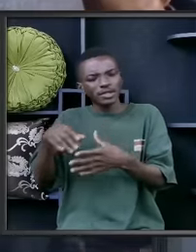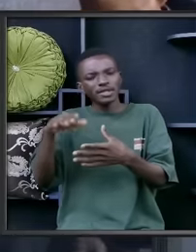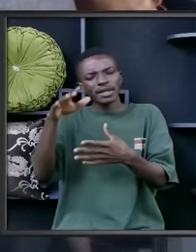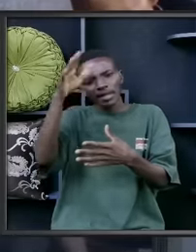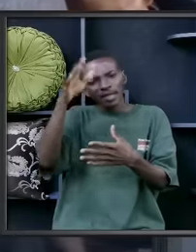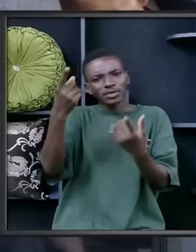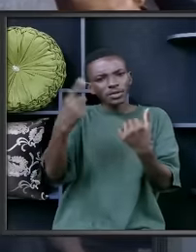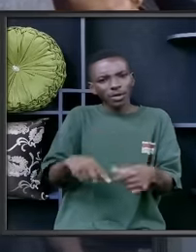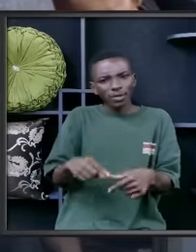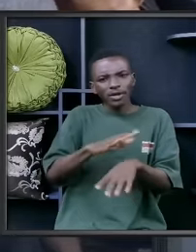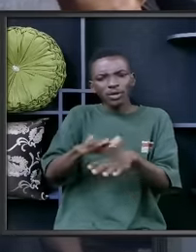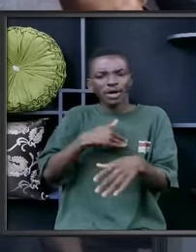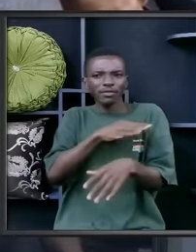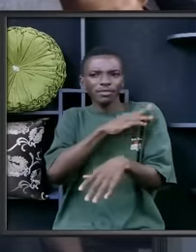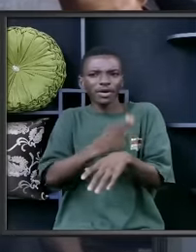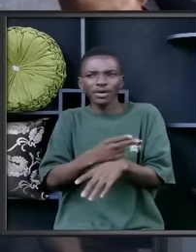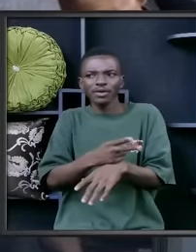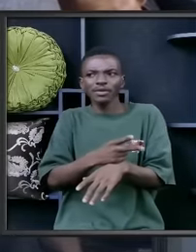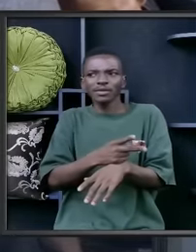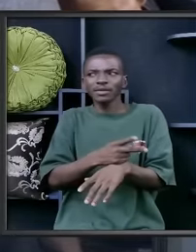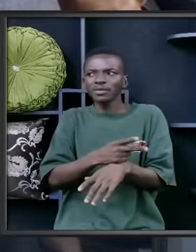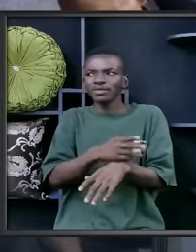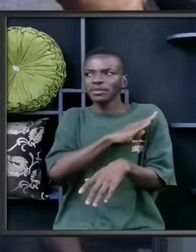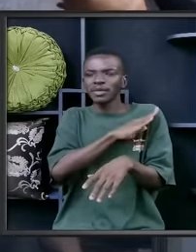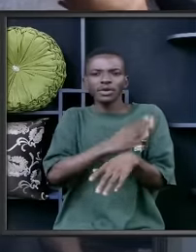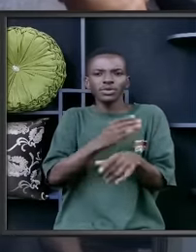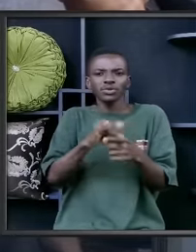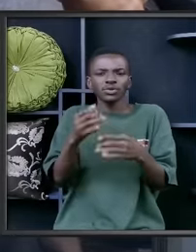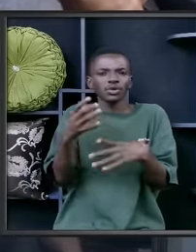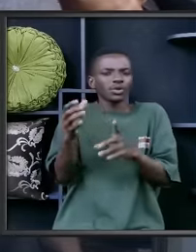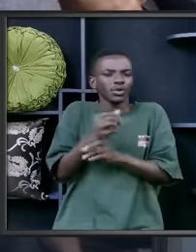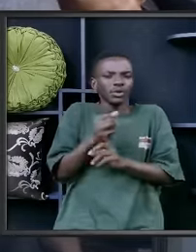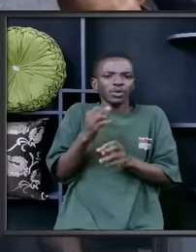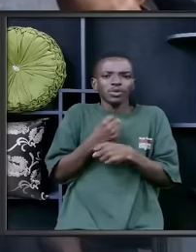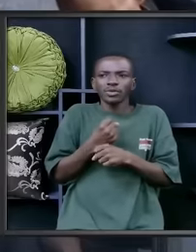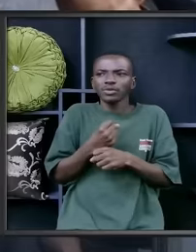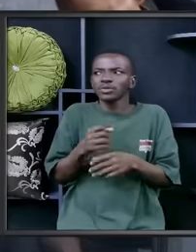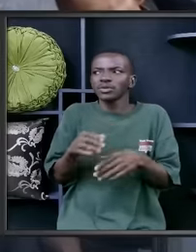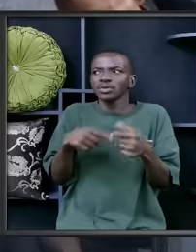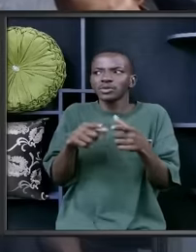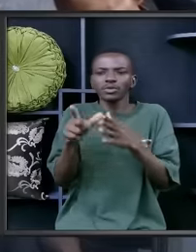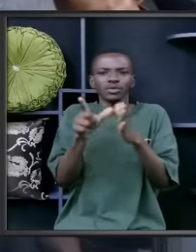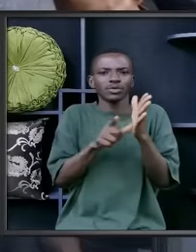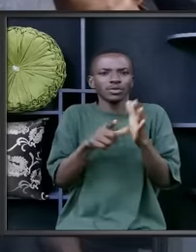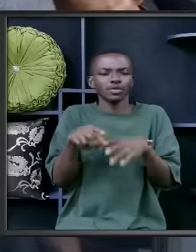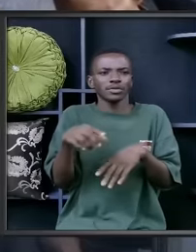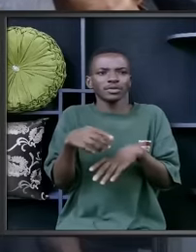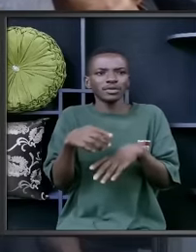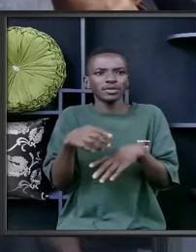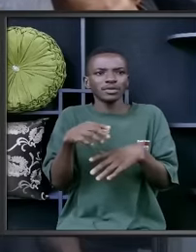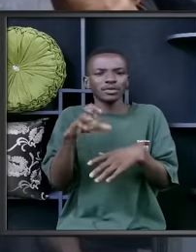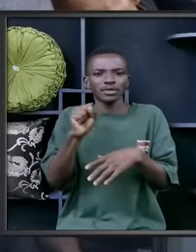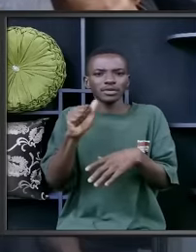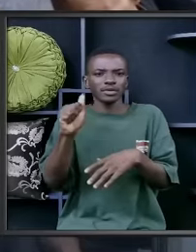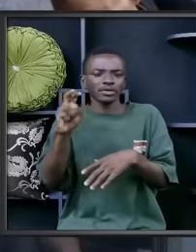come, and I don't have power to hold him. How? I say, okay, come, let's go to his barrister. Barrister Mobo. He's a son